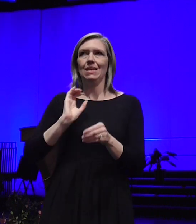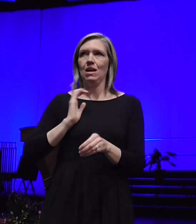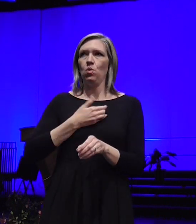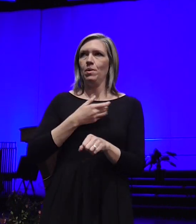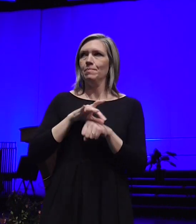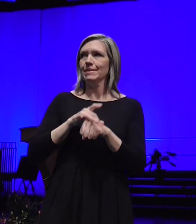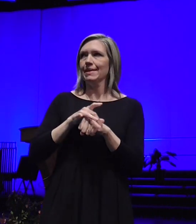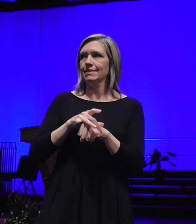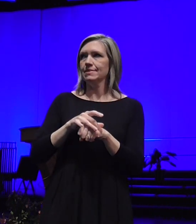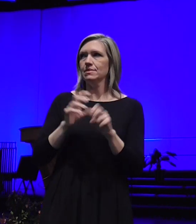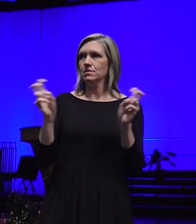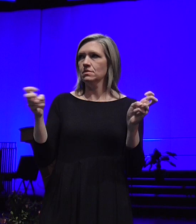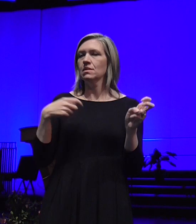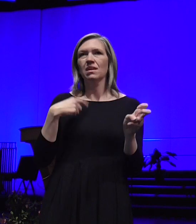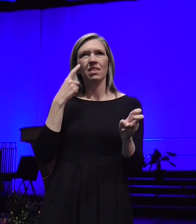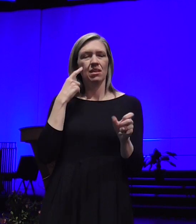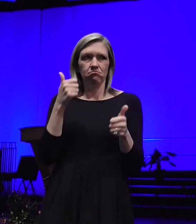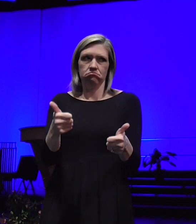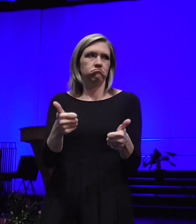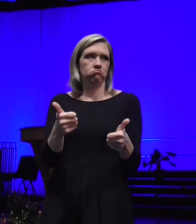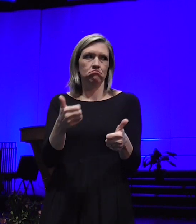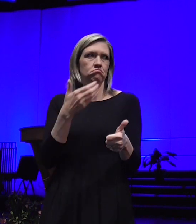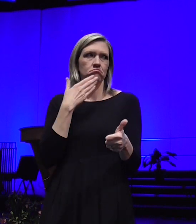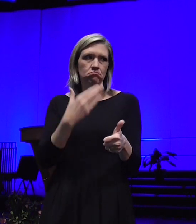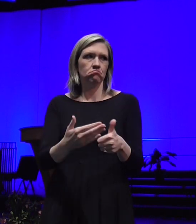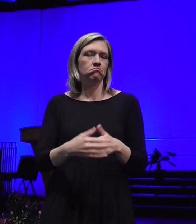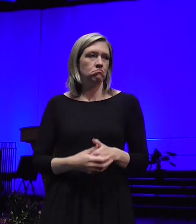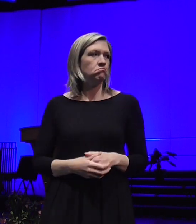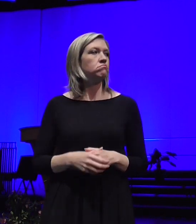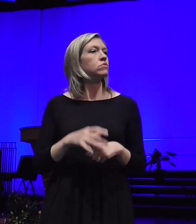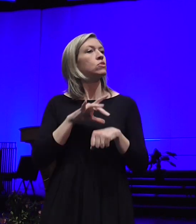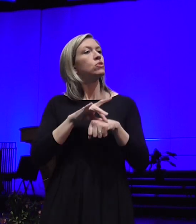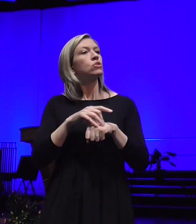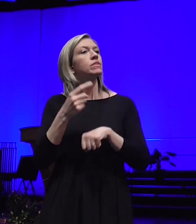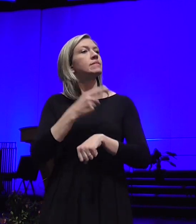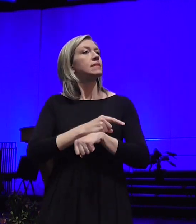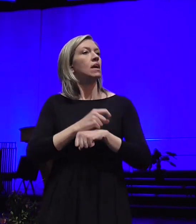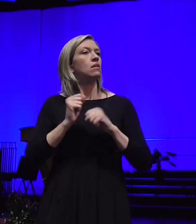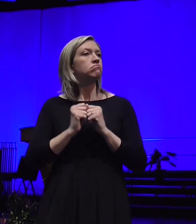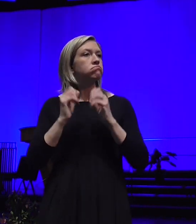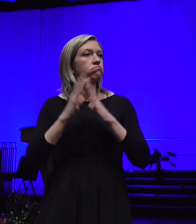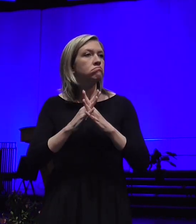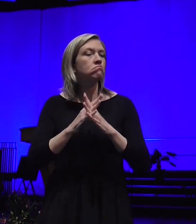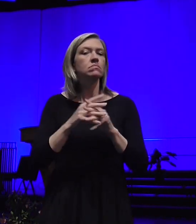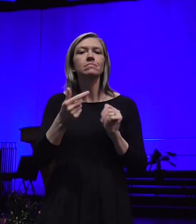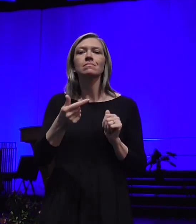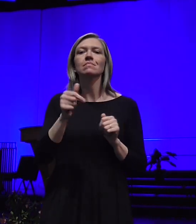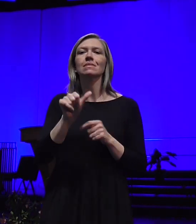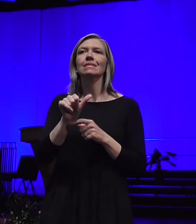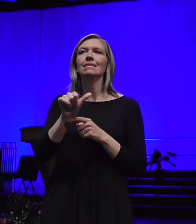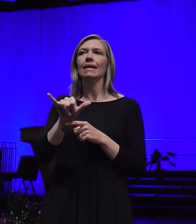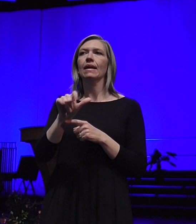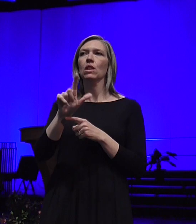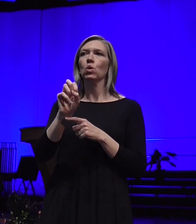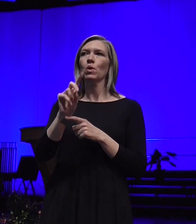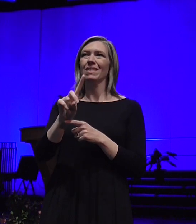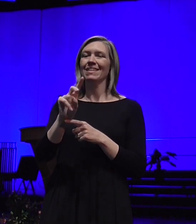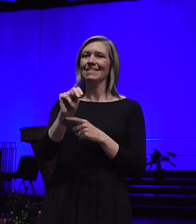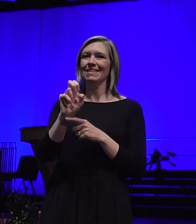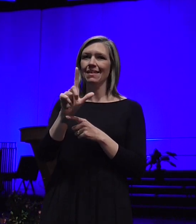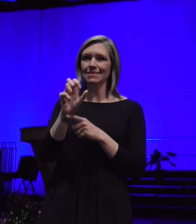I think that that's a thing to do. Earth Day was the brainchild of Gaylord Nelson, who was